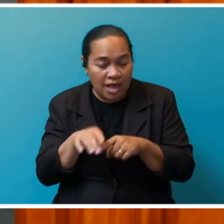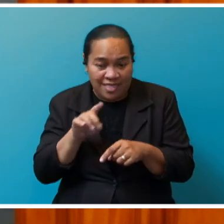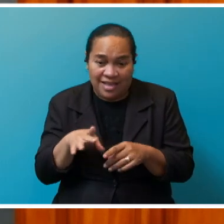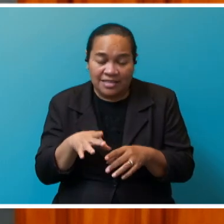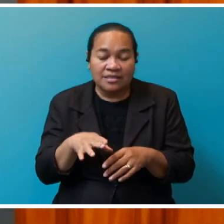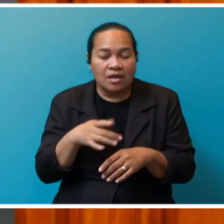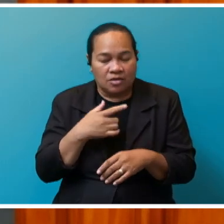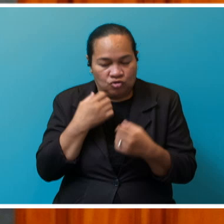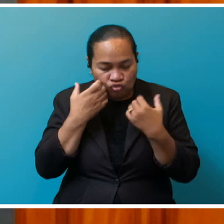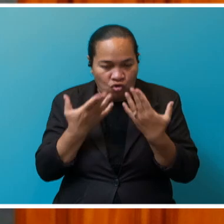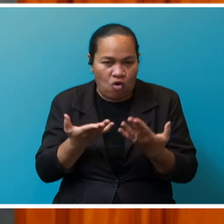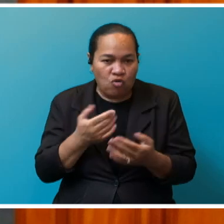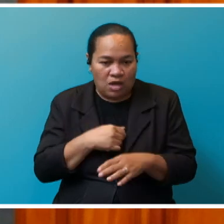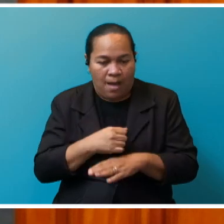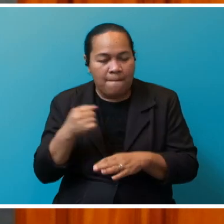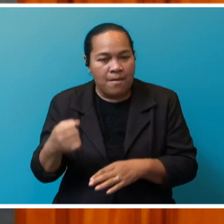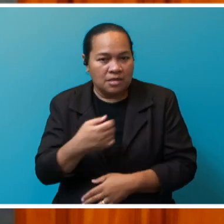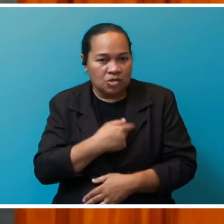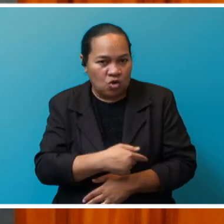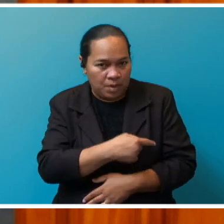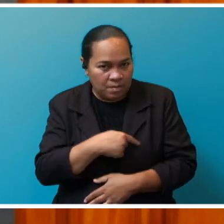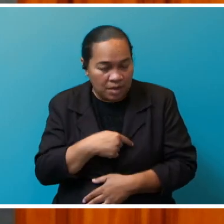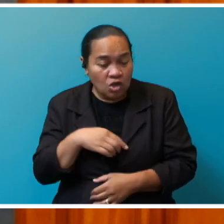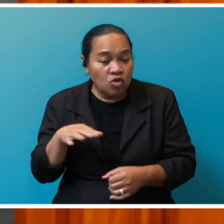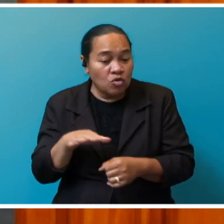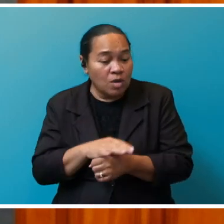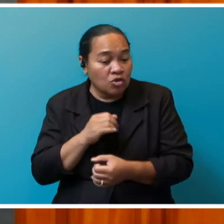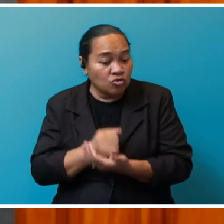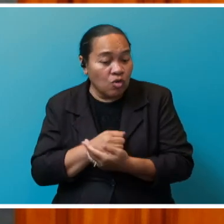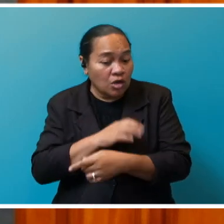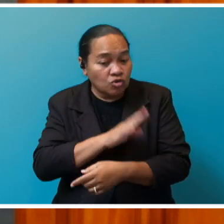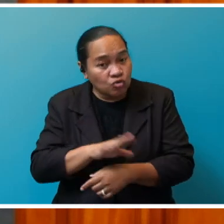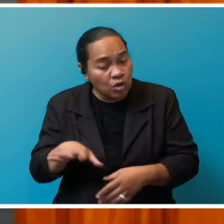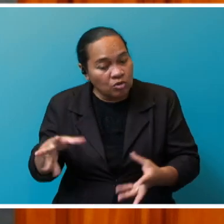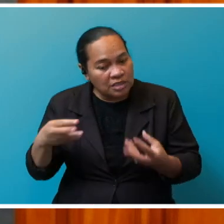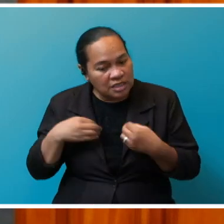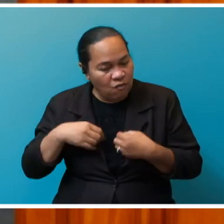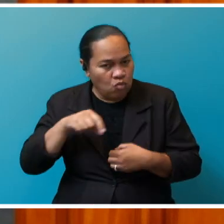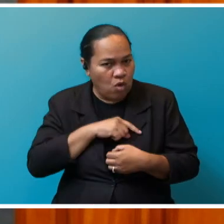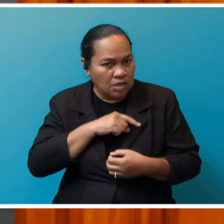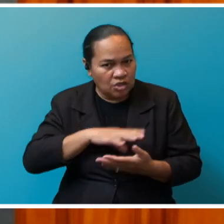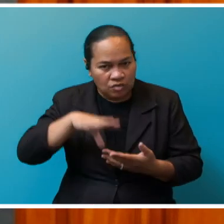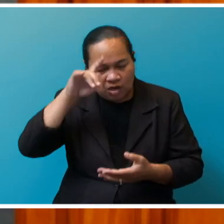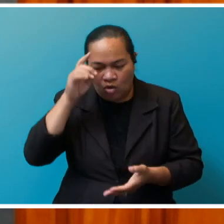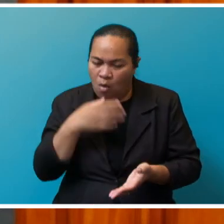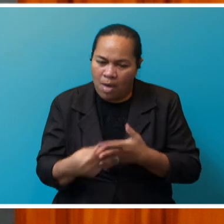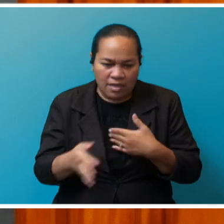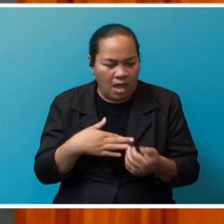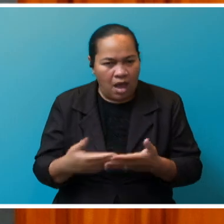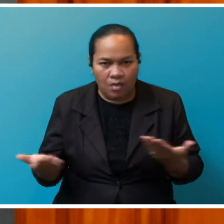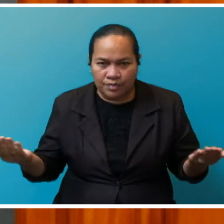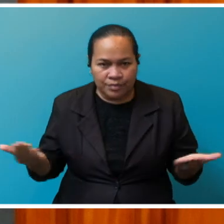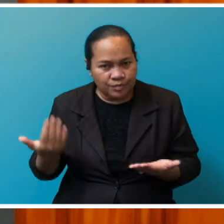commitment to ensuring that every child in Fiji receives quality education regardless of their location. By investing